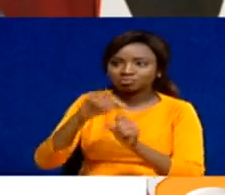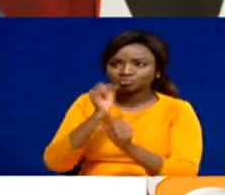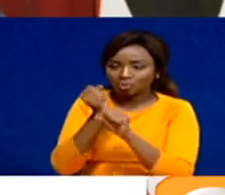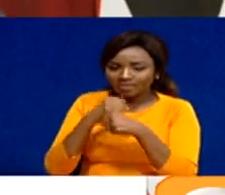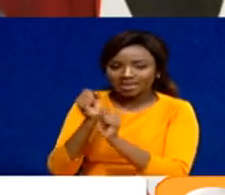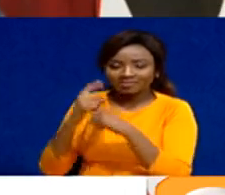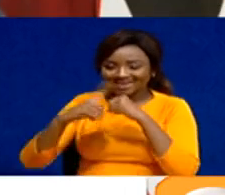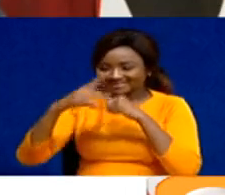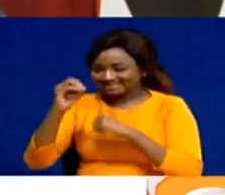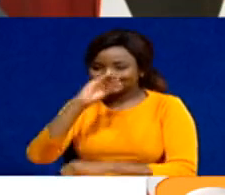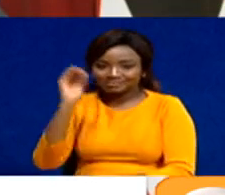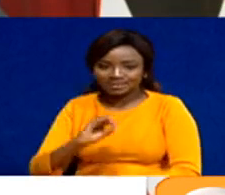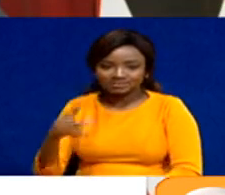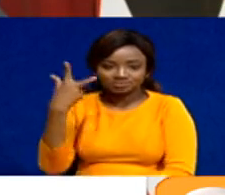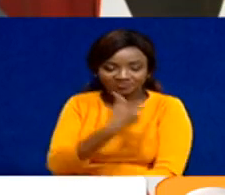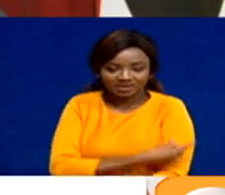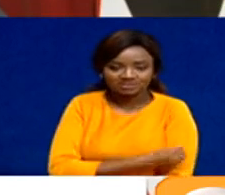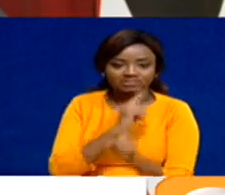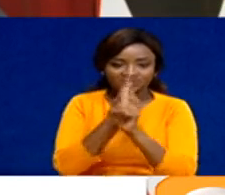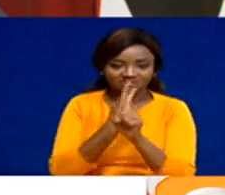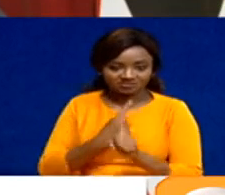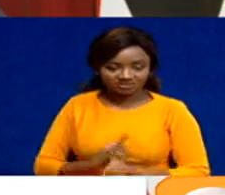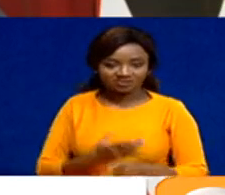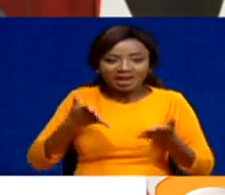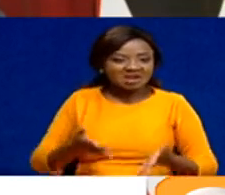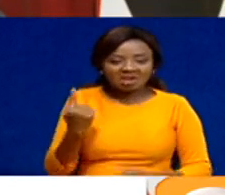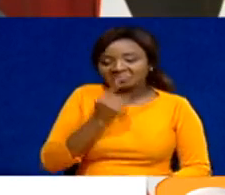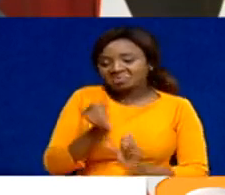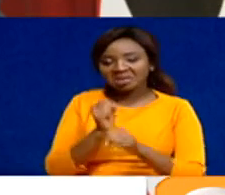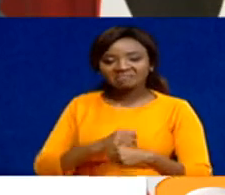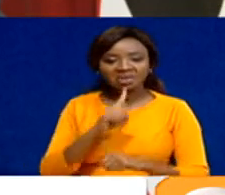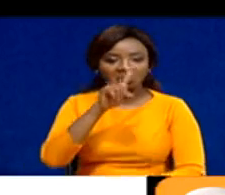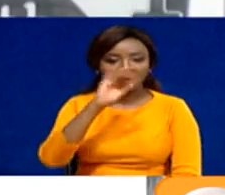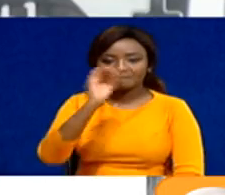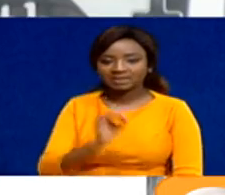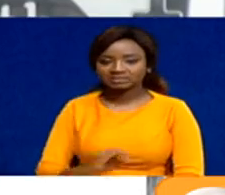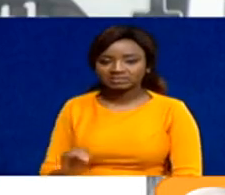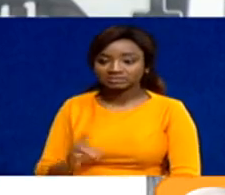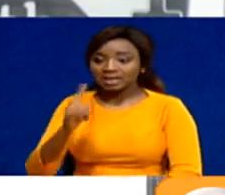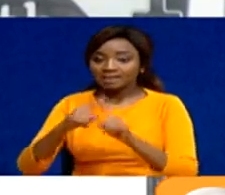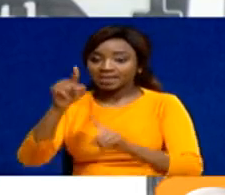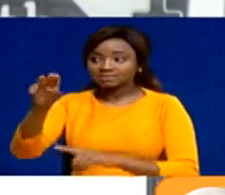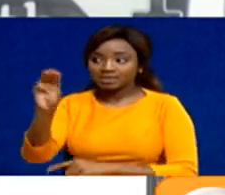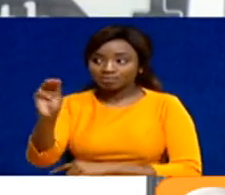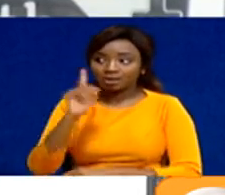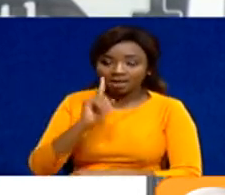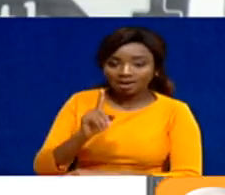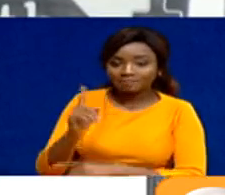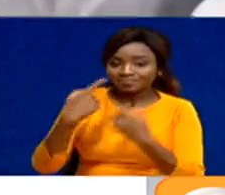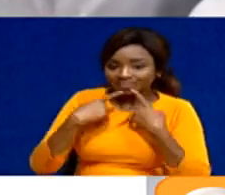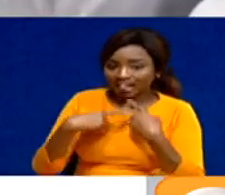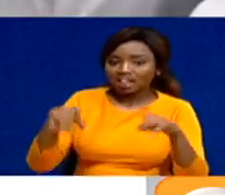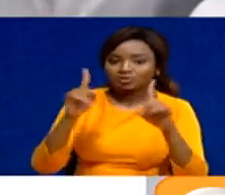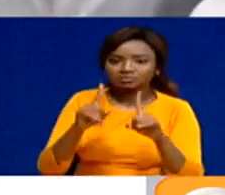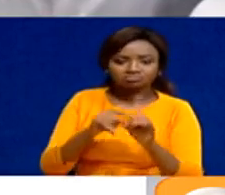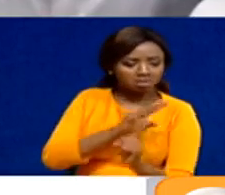60% of its vaccines. We currently only produce 1% of our vaccines. Moderna's announcement follows a decision by